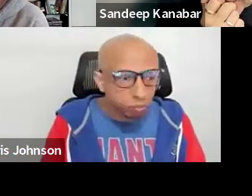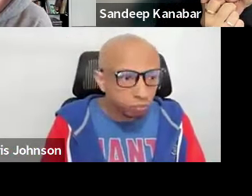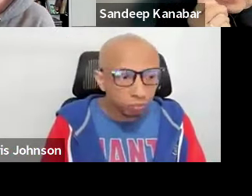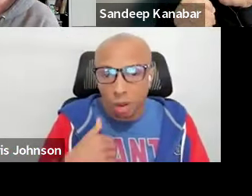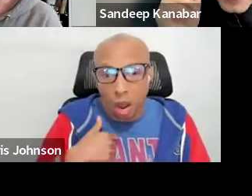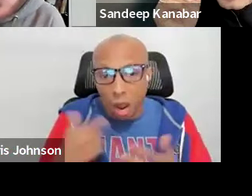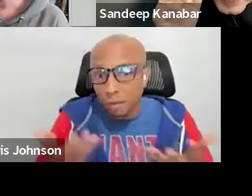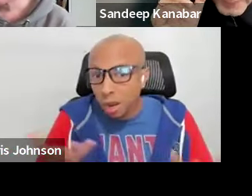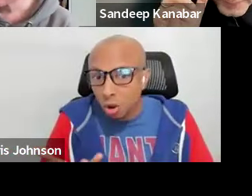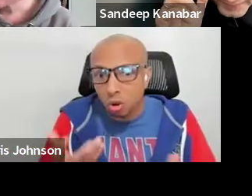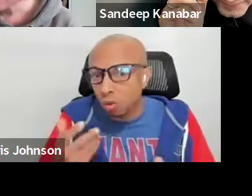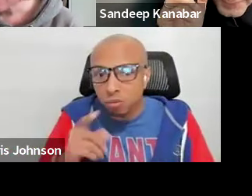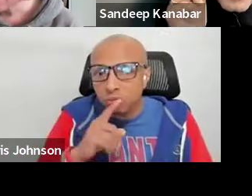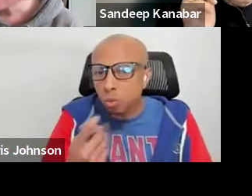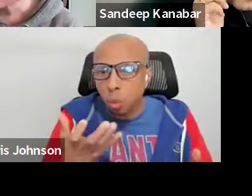And I'm an engineer.